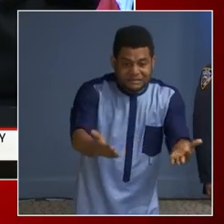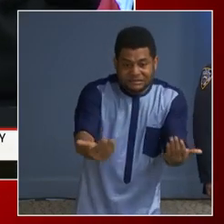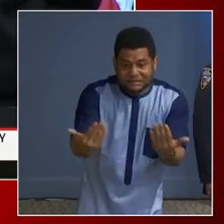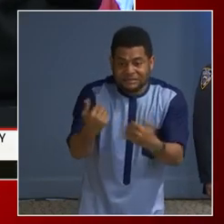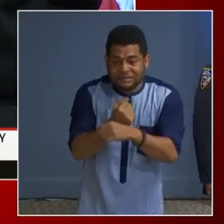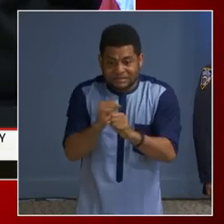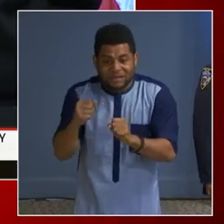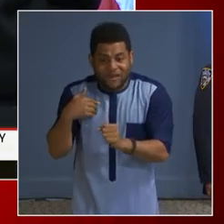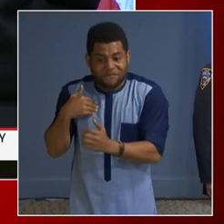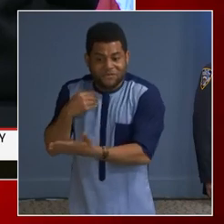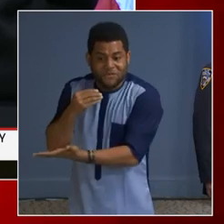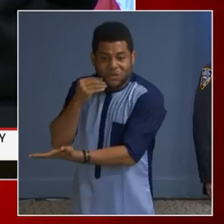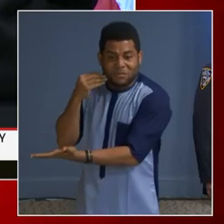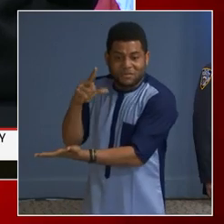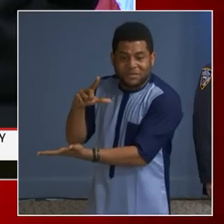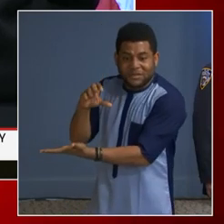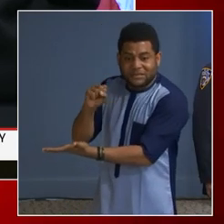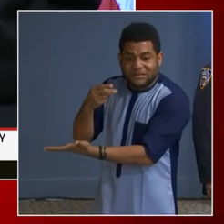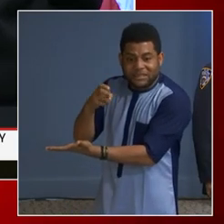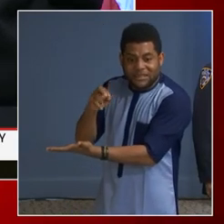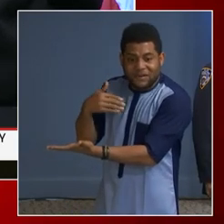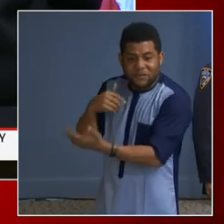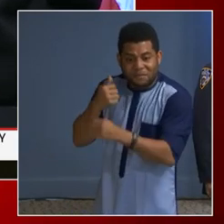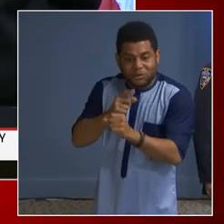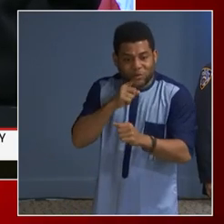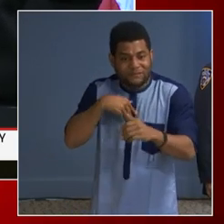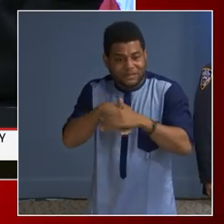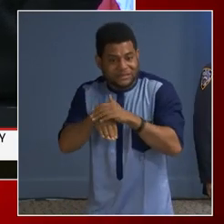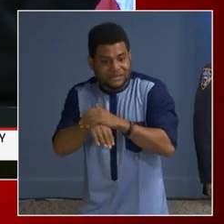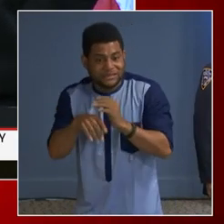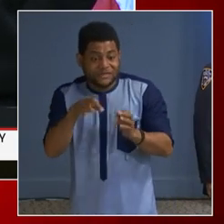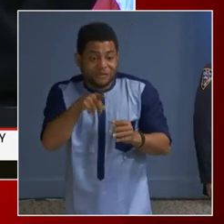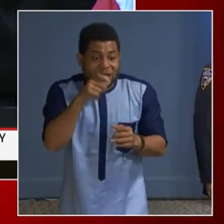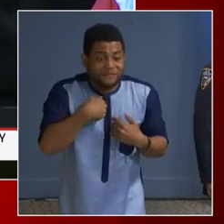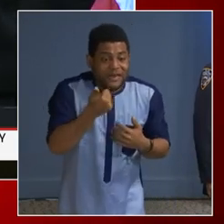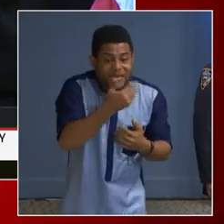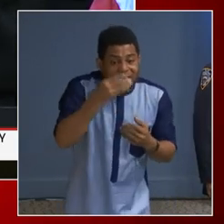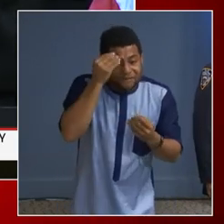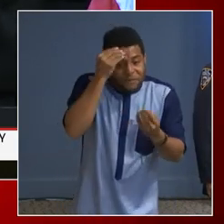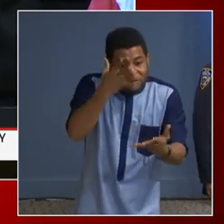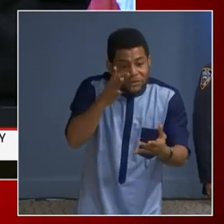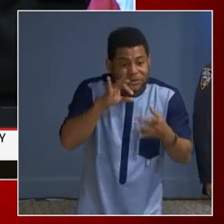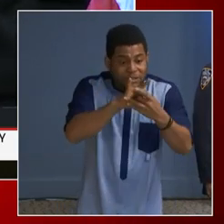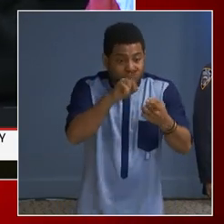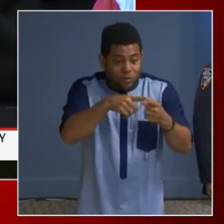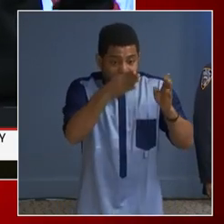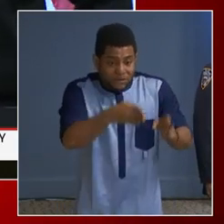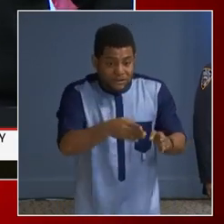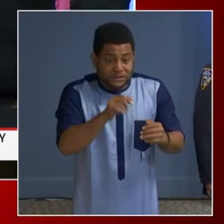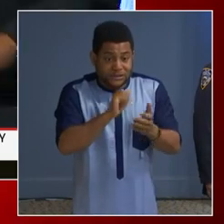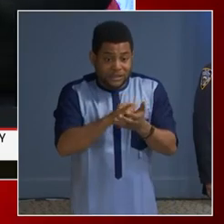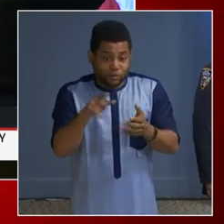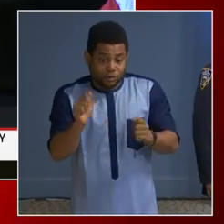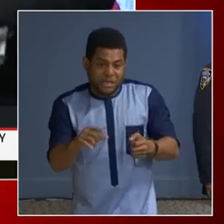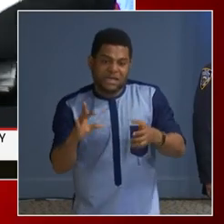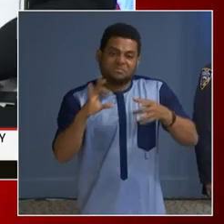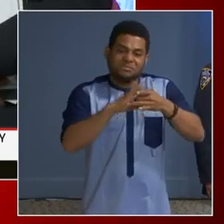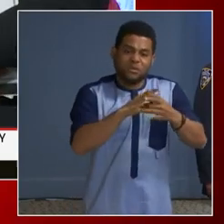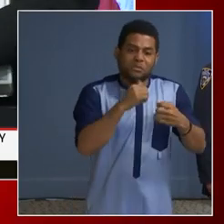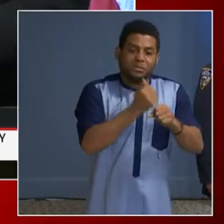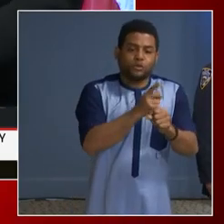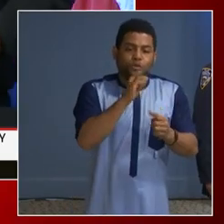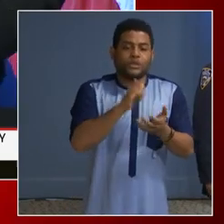it, and also asking them if they have any information, helping them make sure that we are connecting them so that they can report that